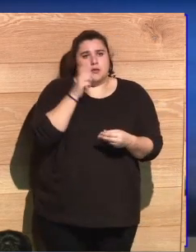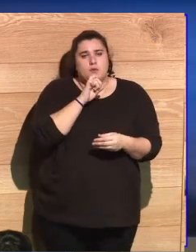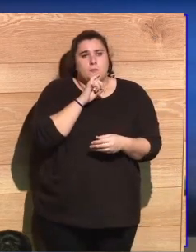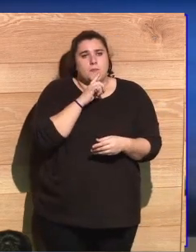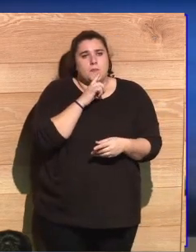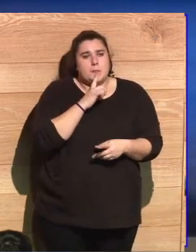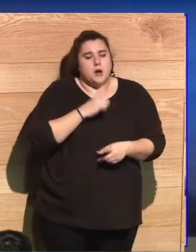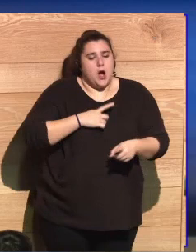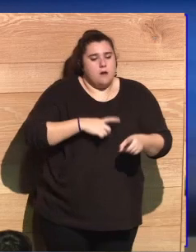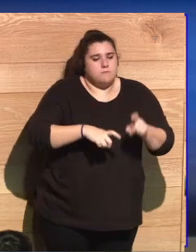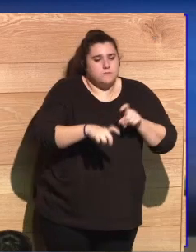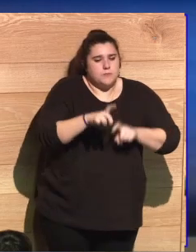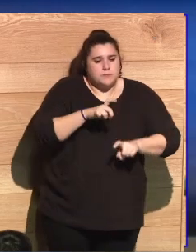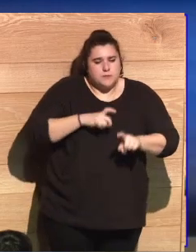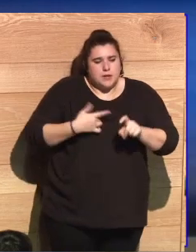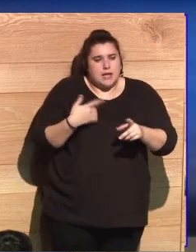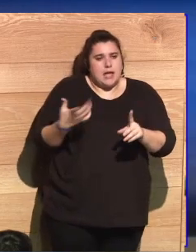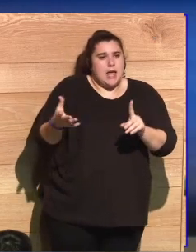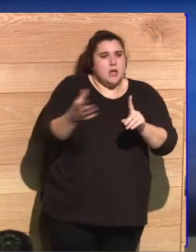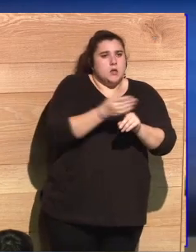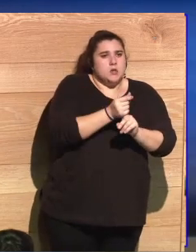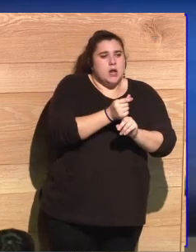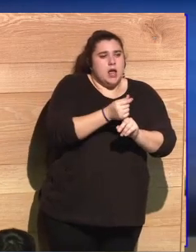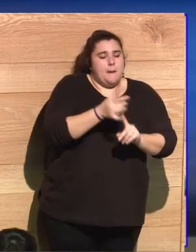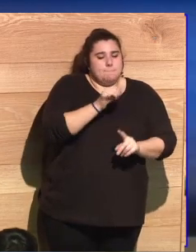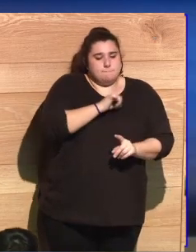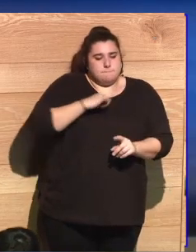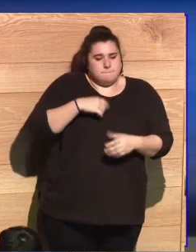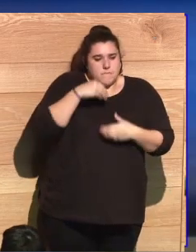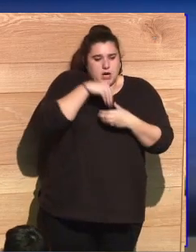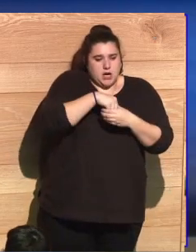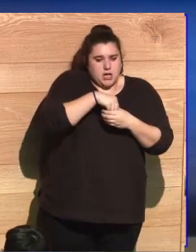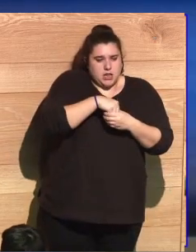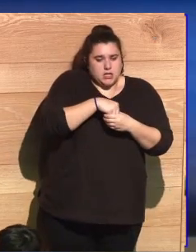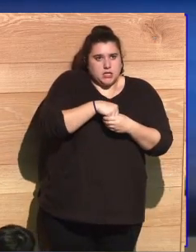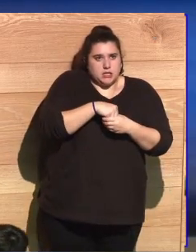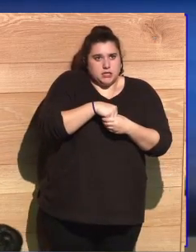way back to whatever true person you are inside, you know.